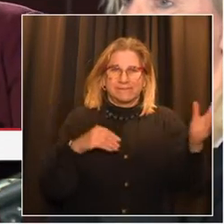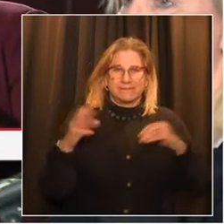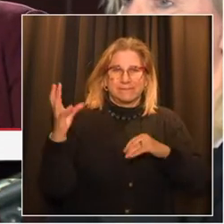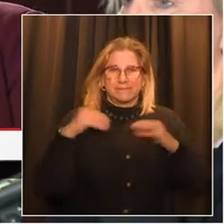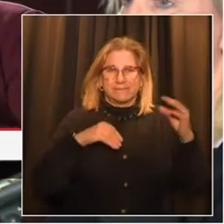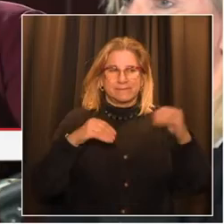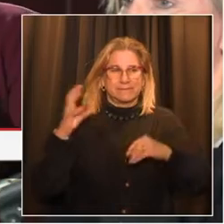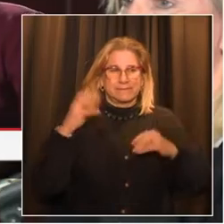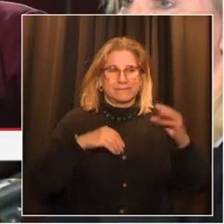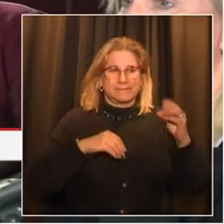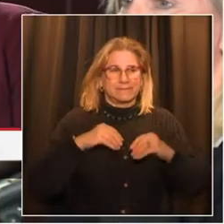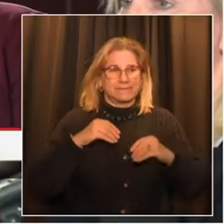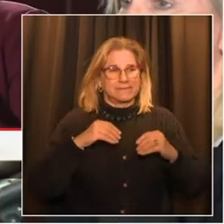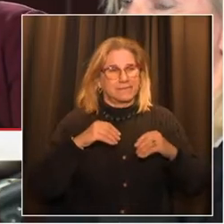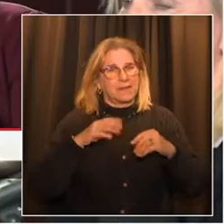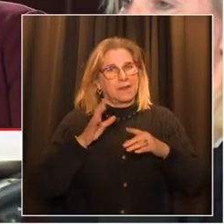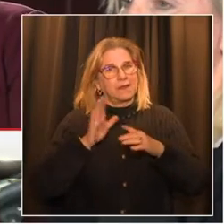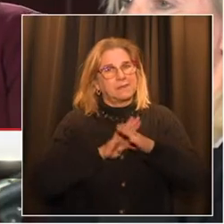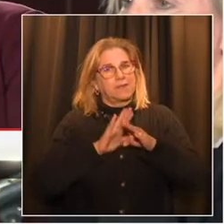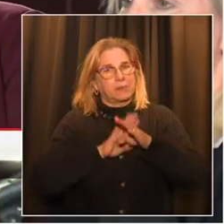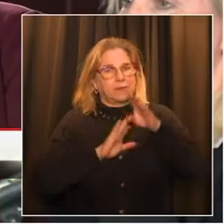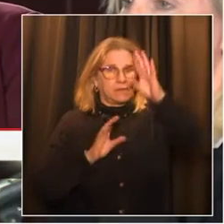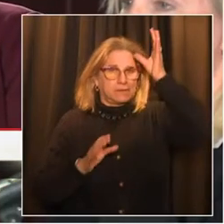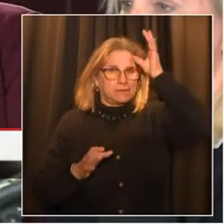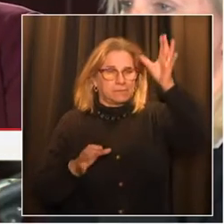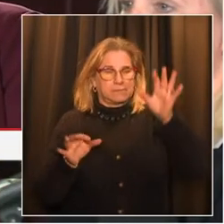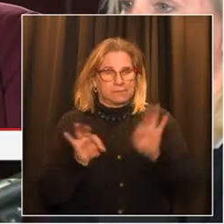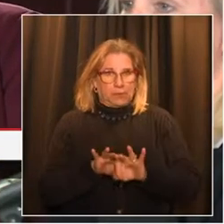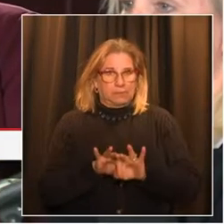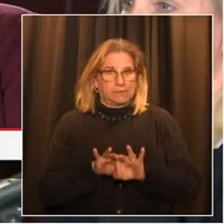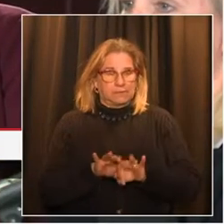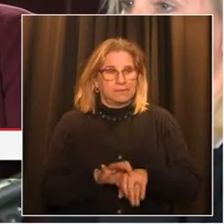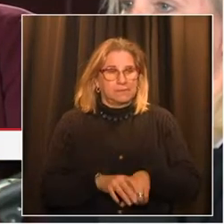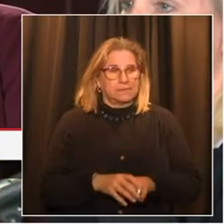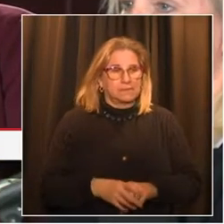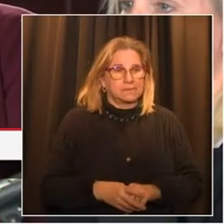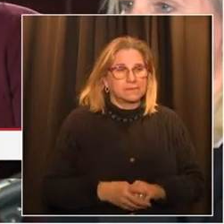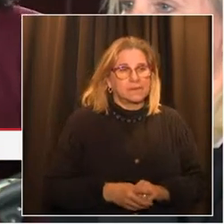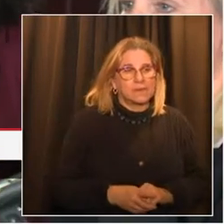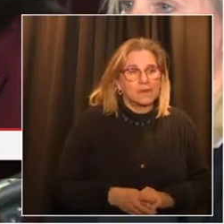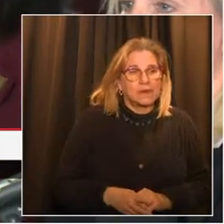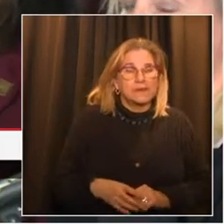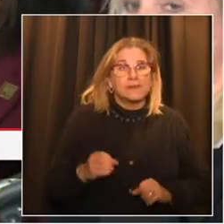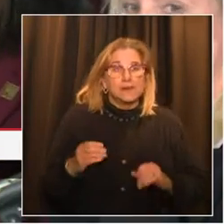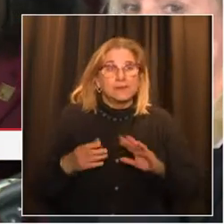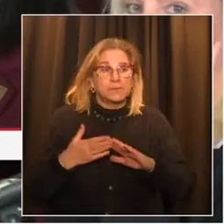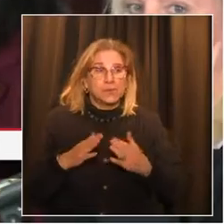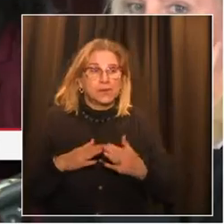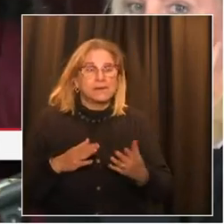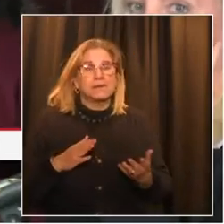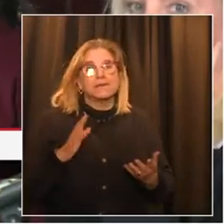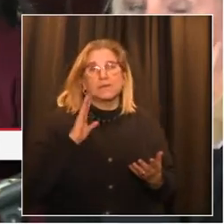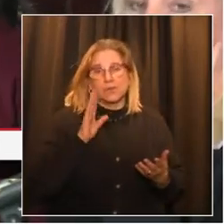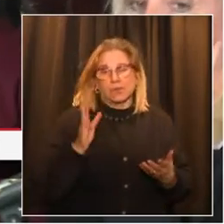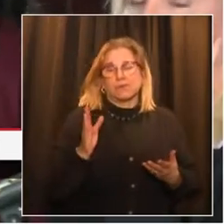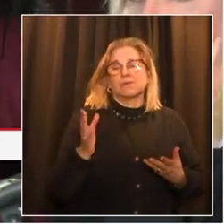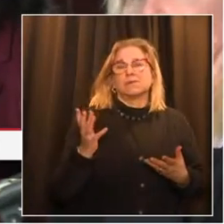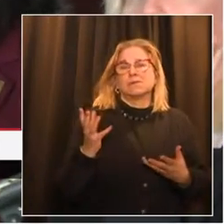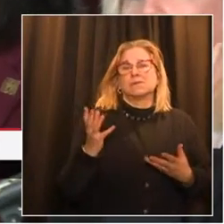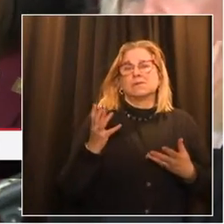concepts that we can present and get that community feedback on. Okay, I appreciate it. This is the last one,